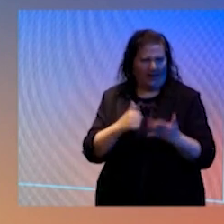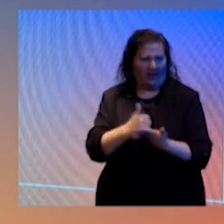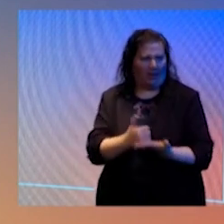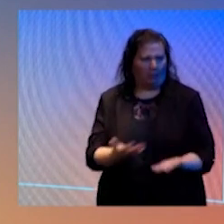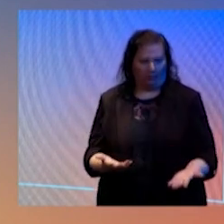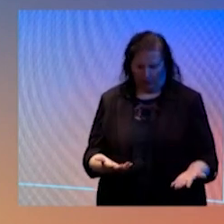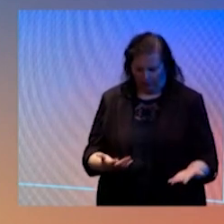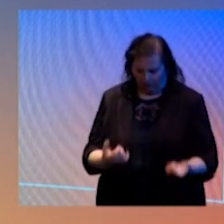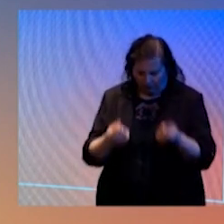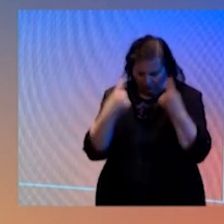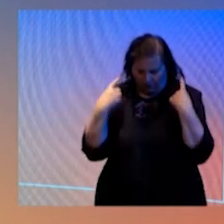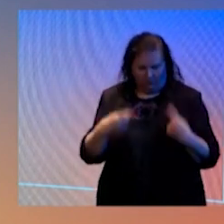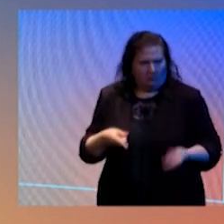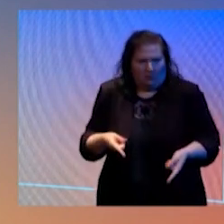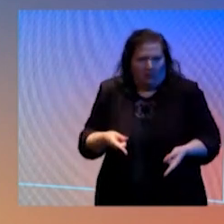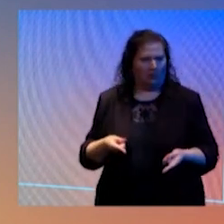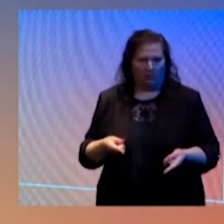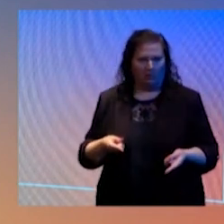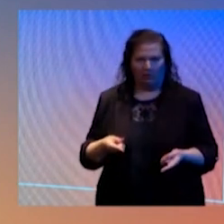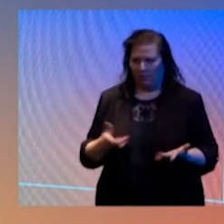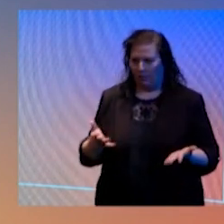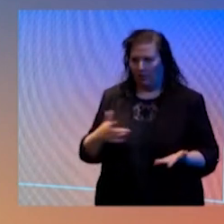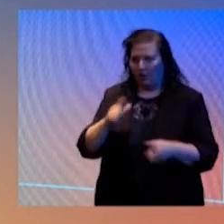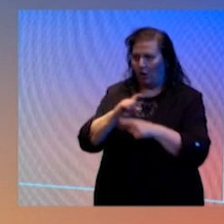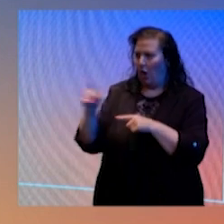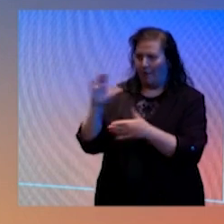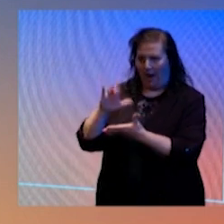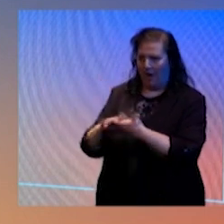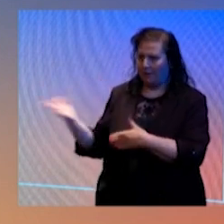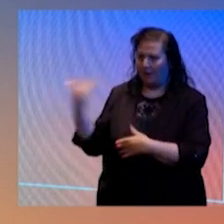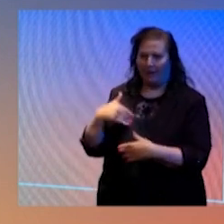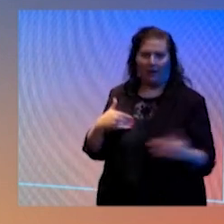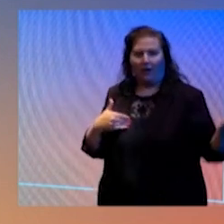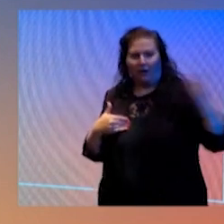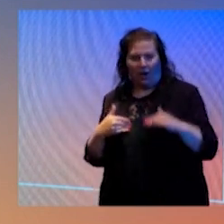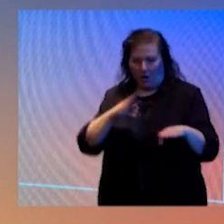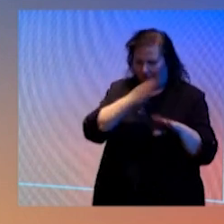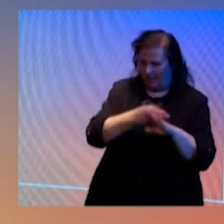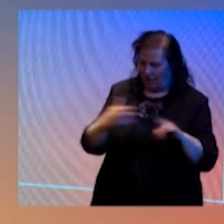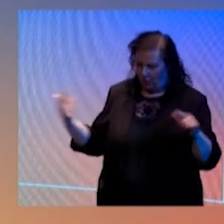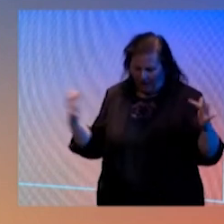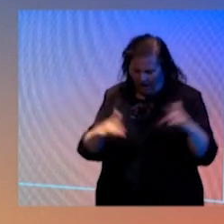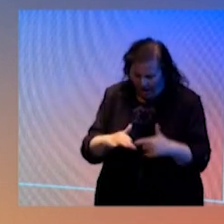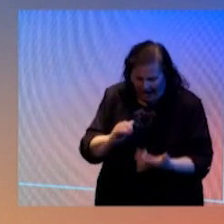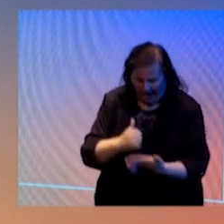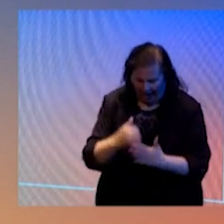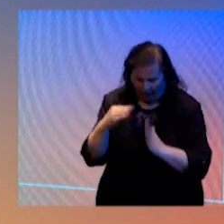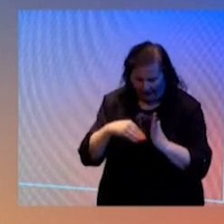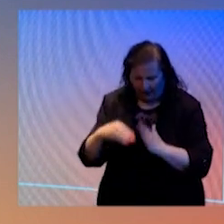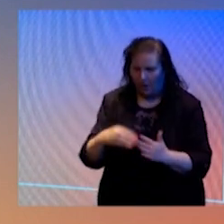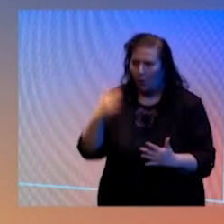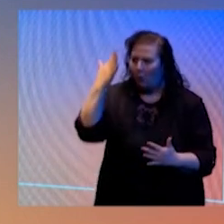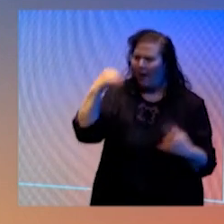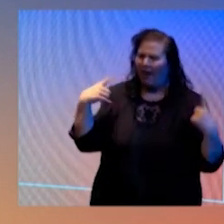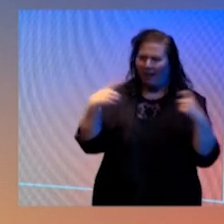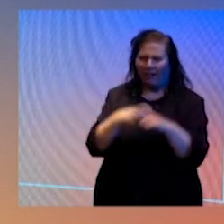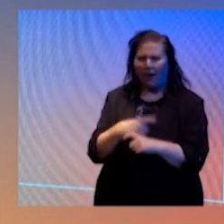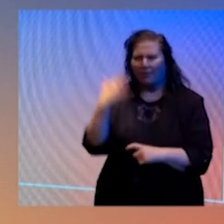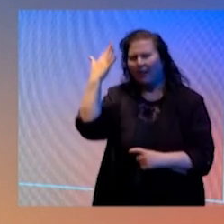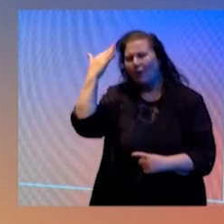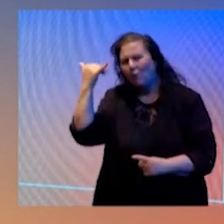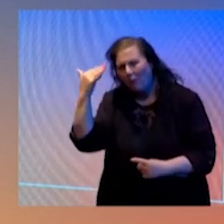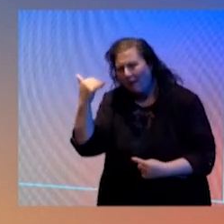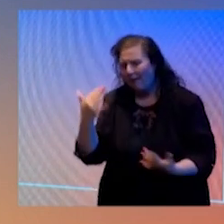I can." I called my husband over. He called over our son over. We called everybody. Why?